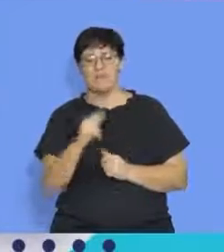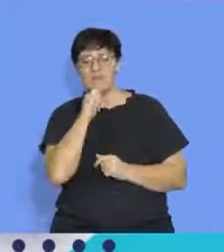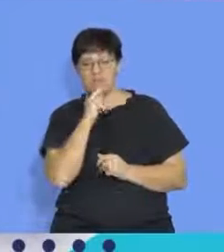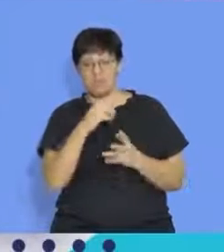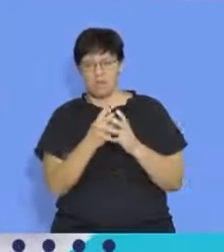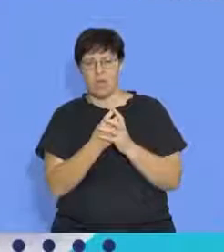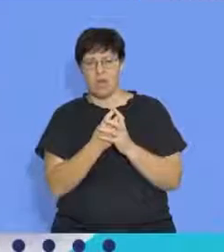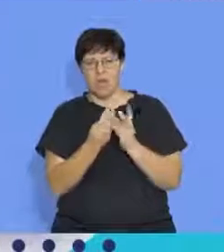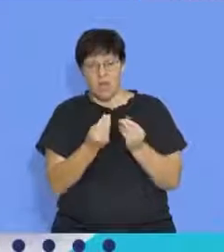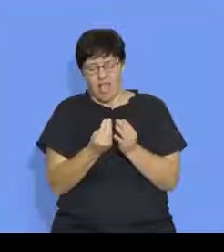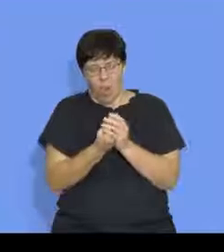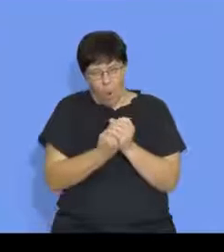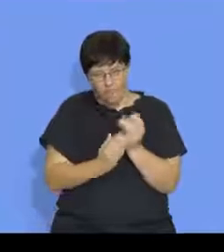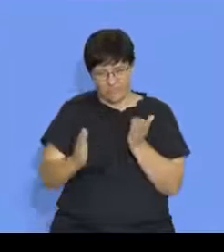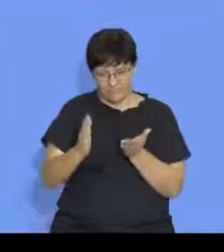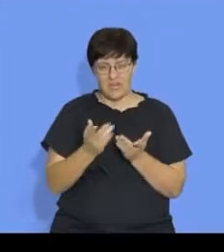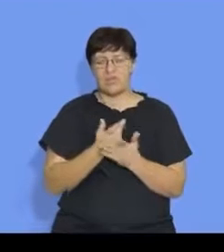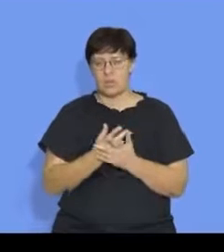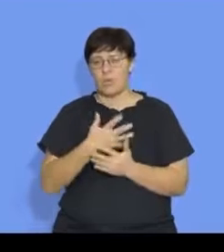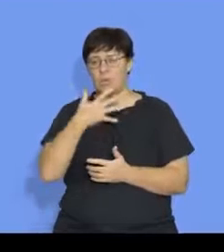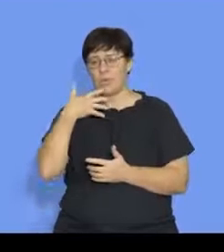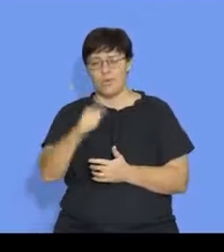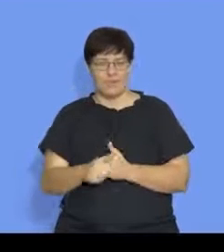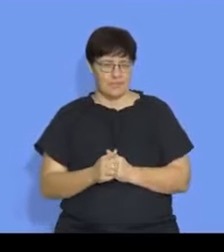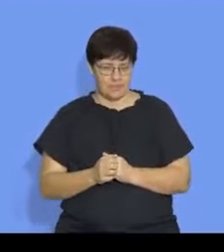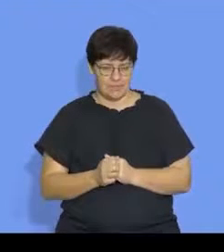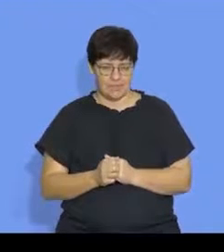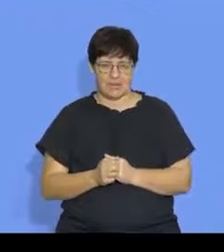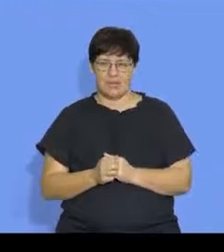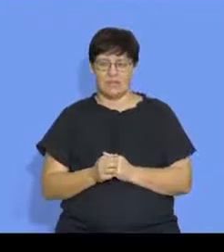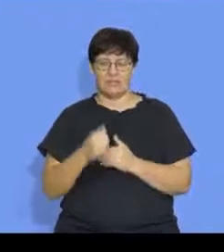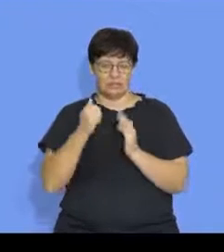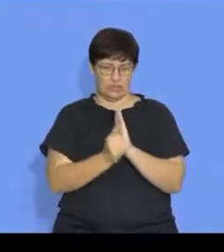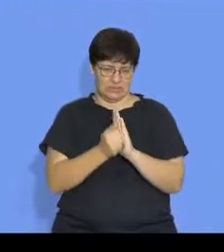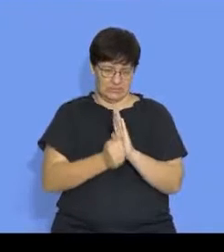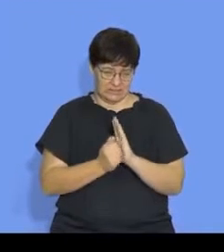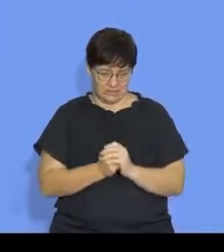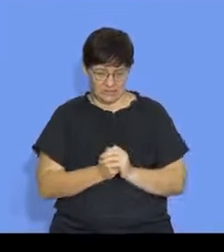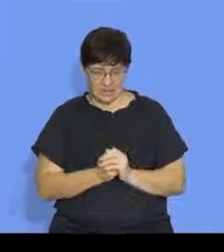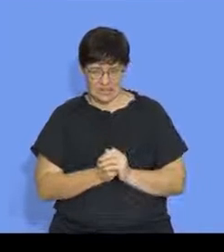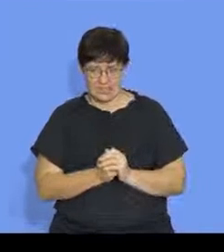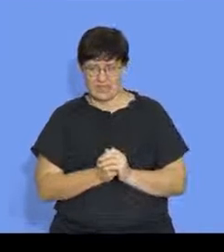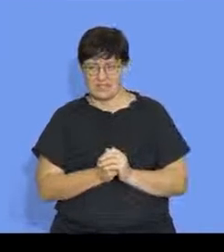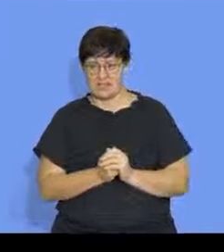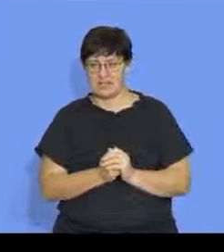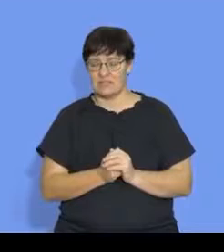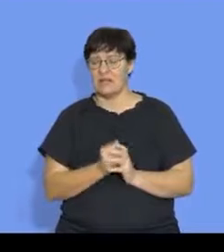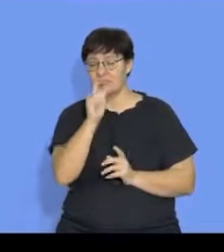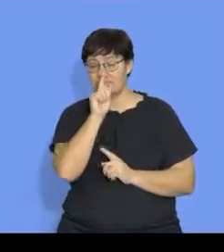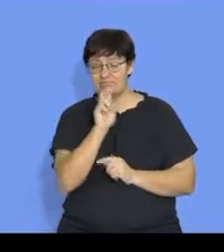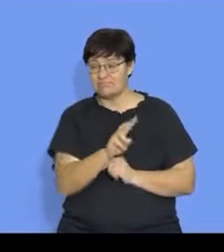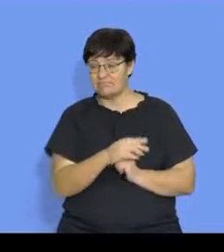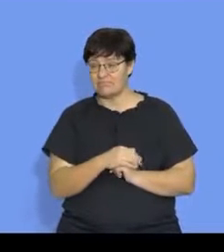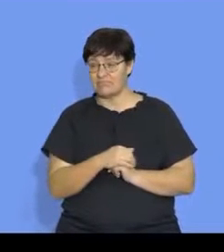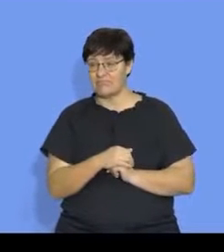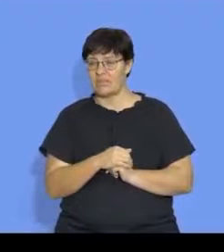out, and there we've got delicious, all right, lovely cheese. Now have a look at you, those of you, right,